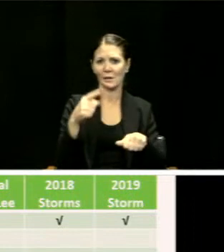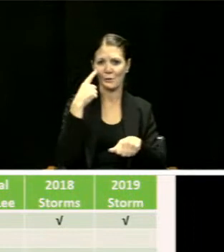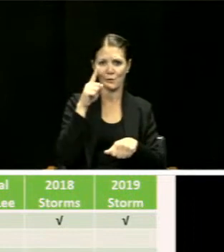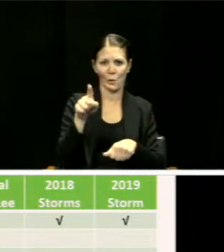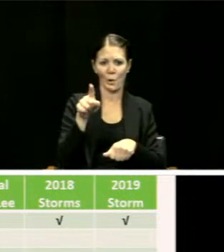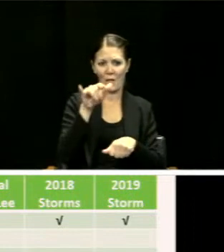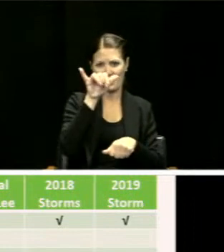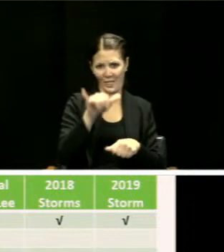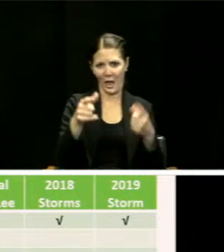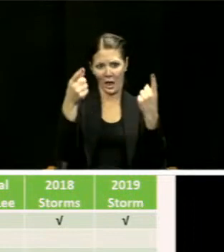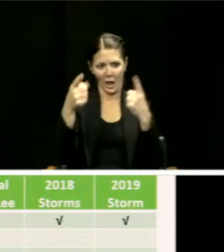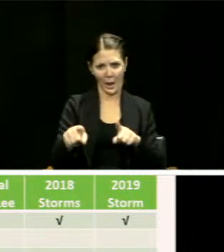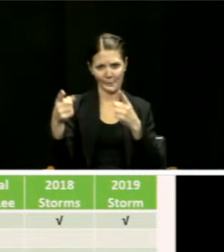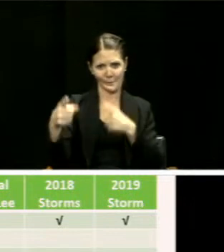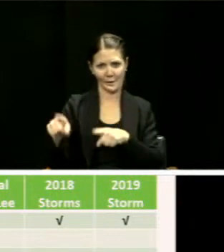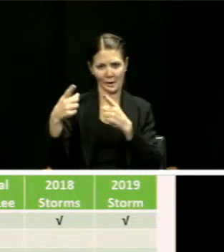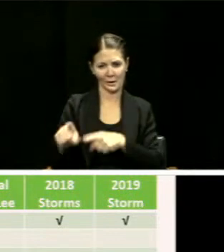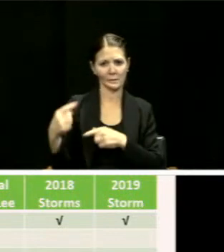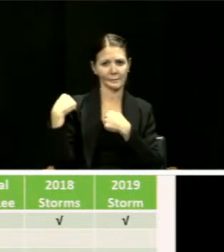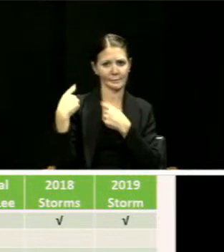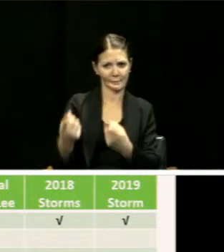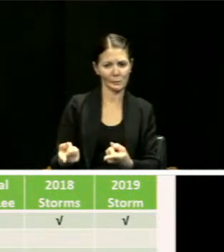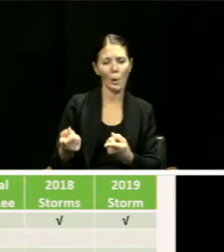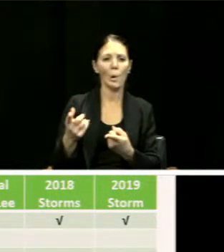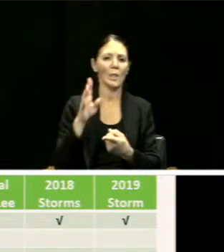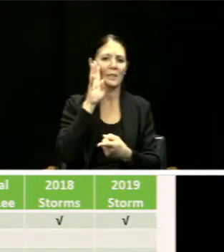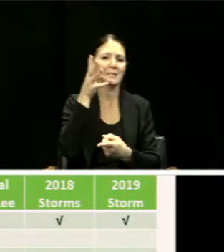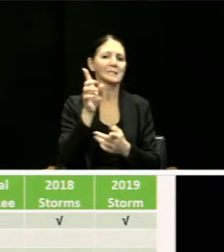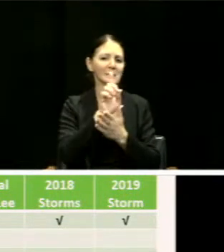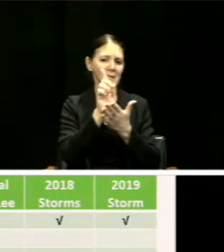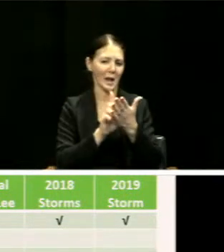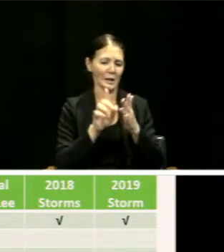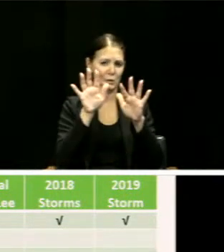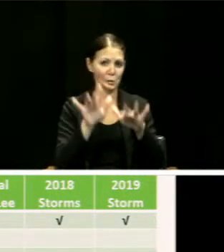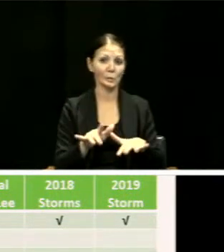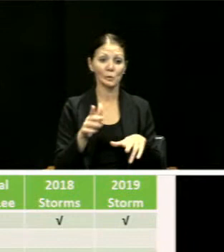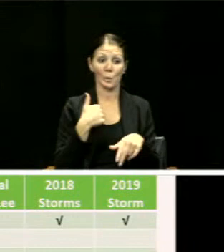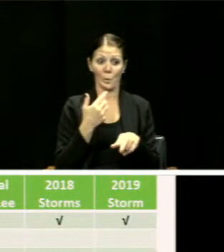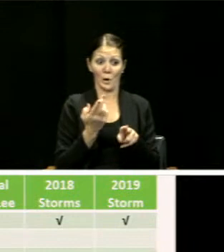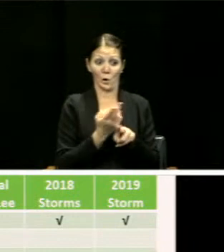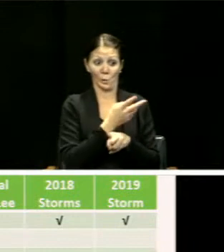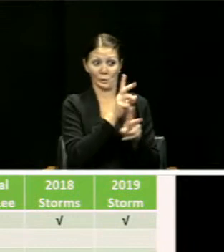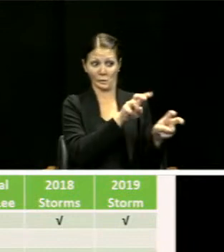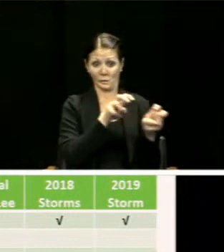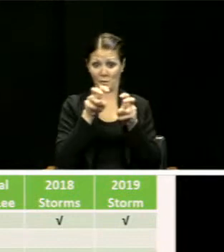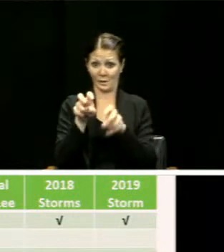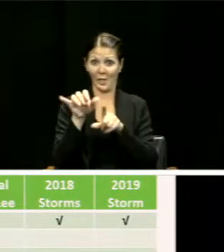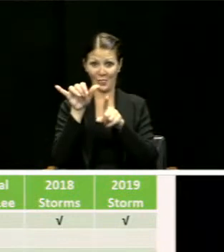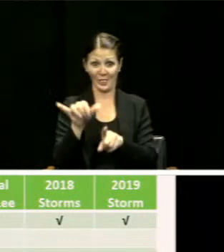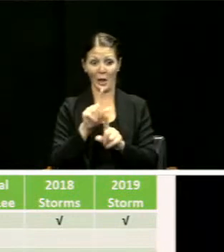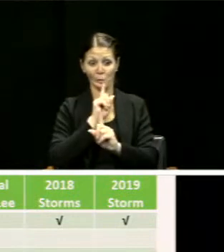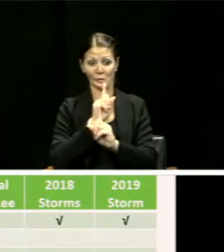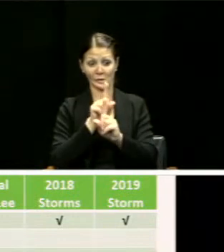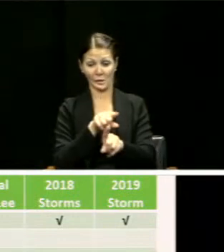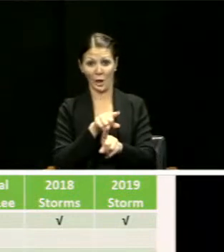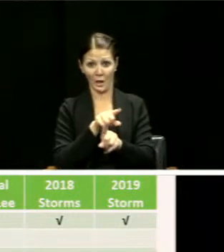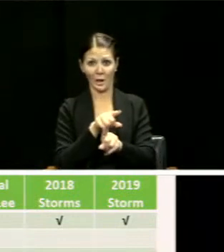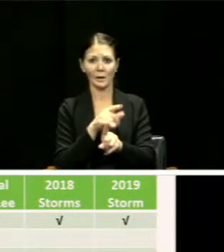those events or that design storm. And so we use these model results